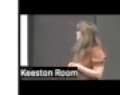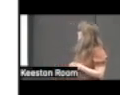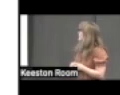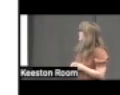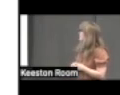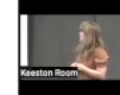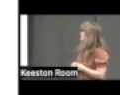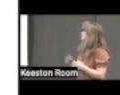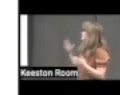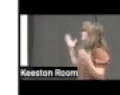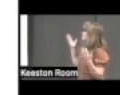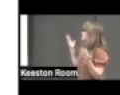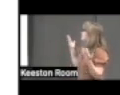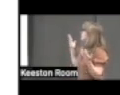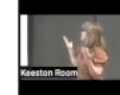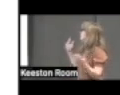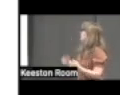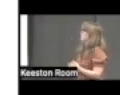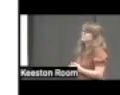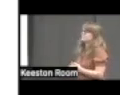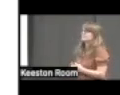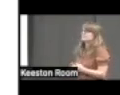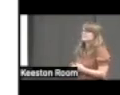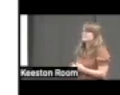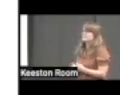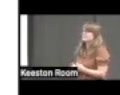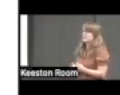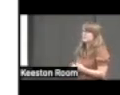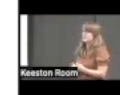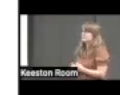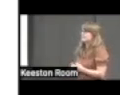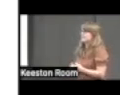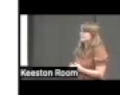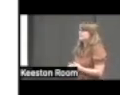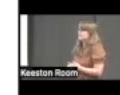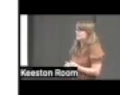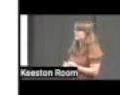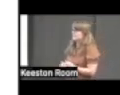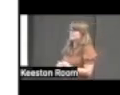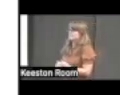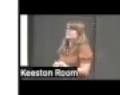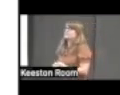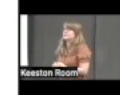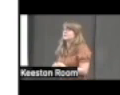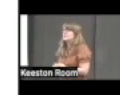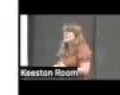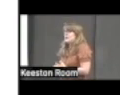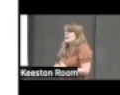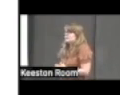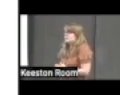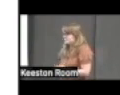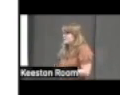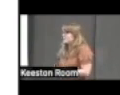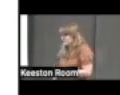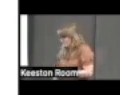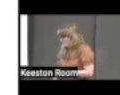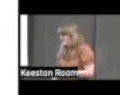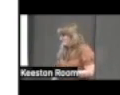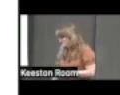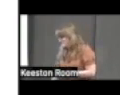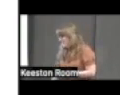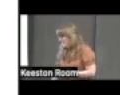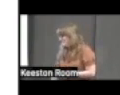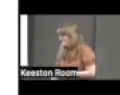species, up to 76 all the way to 90% of species disappearing or